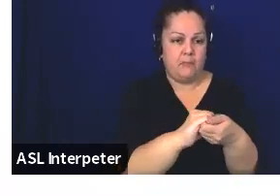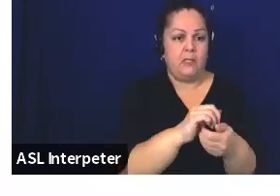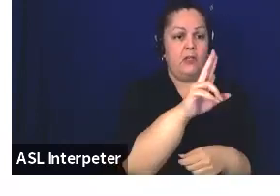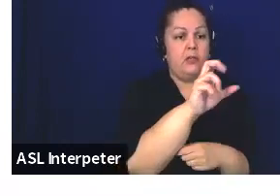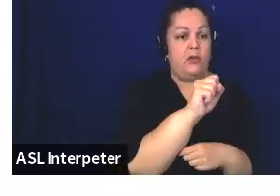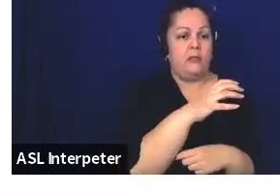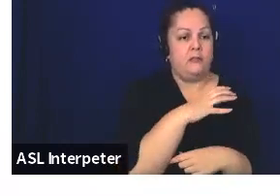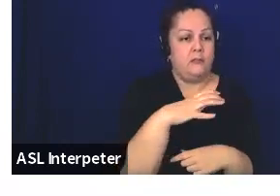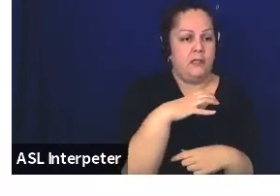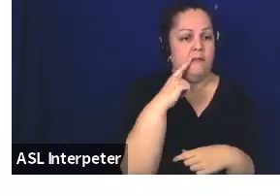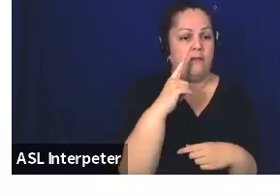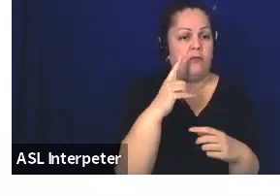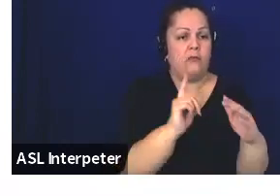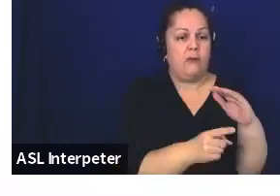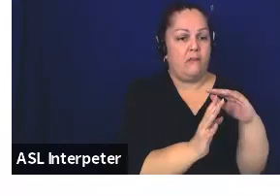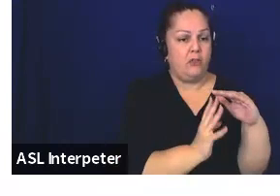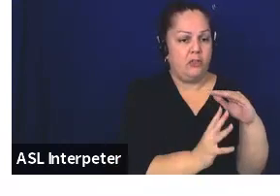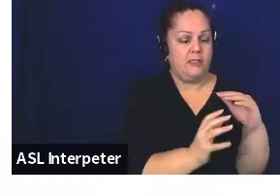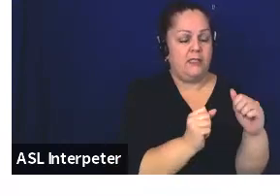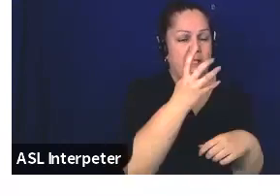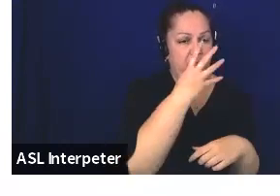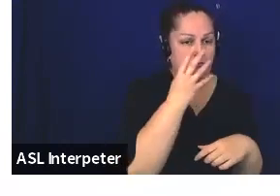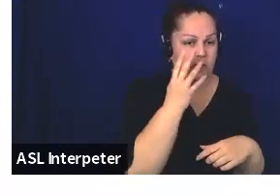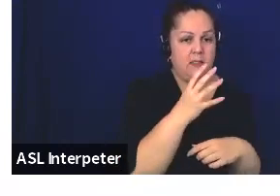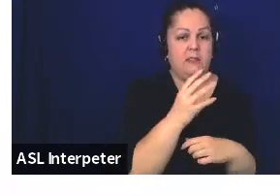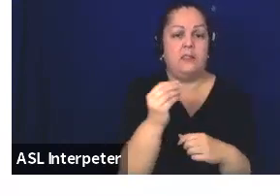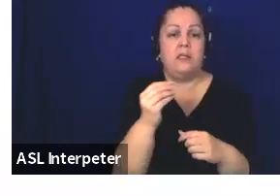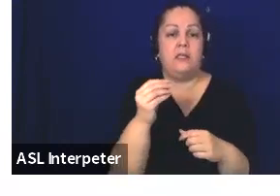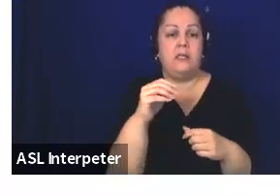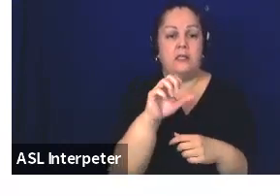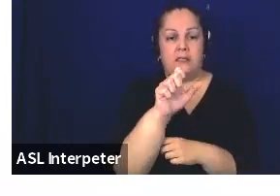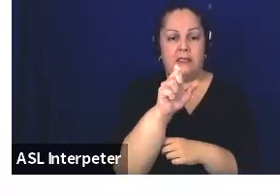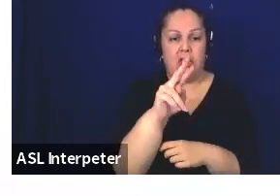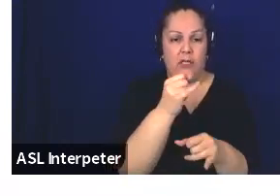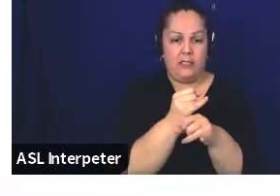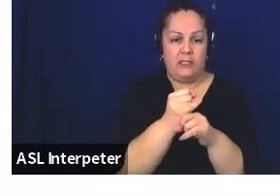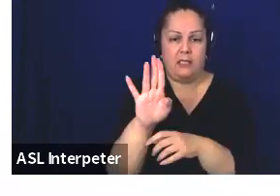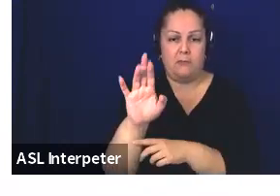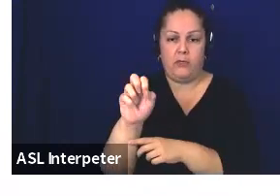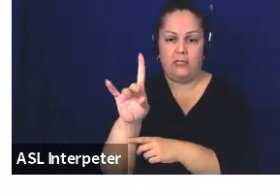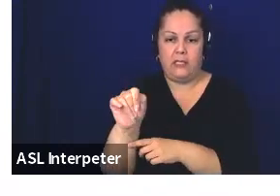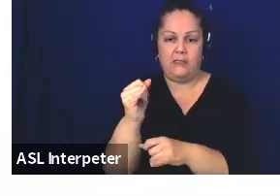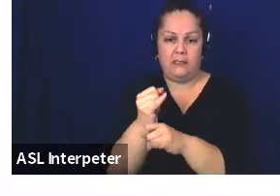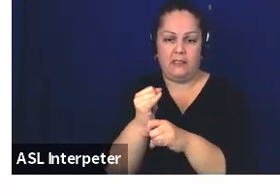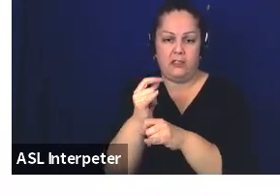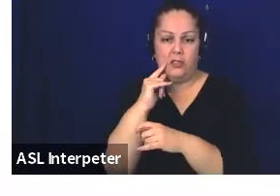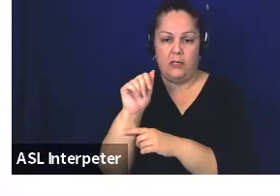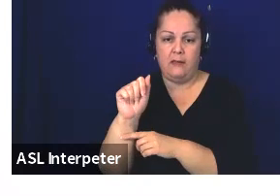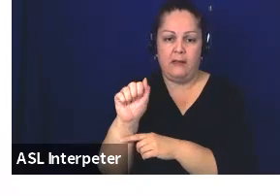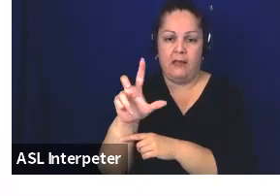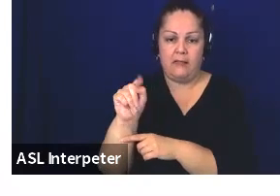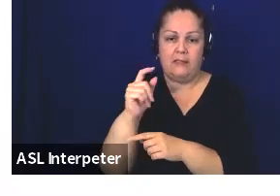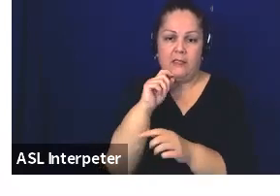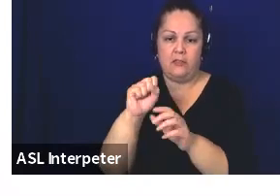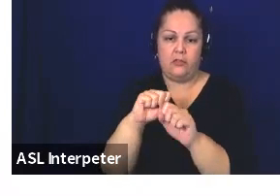and Immigrants, or USCRI, the Sinar Institute, and the Brandeis University's Institute on Assets and Social